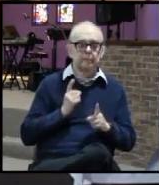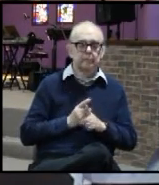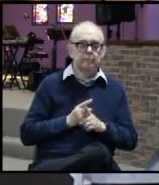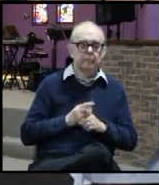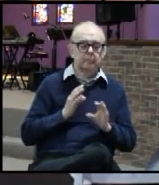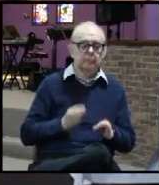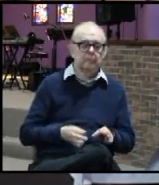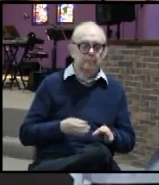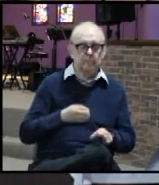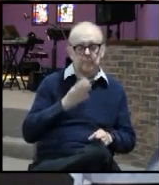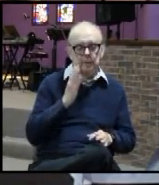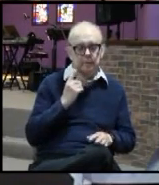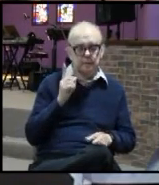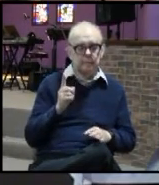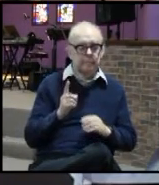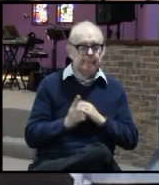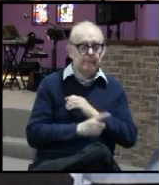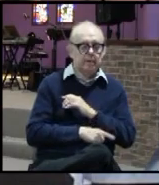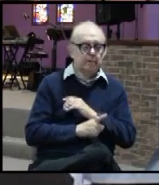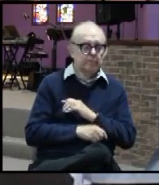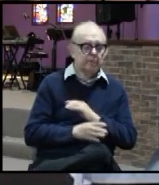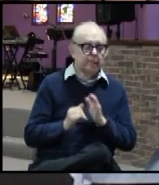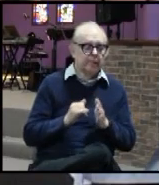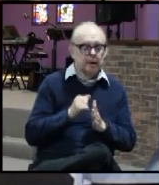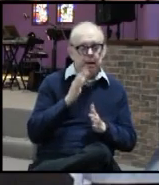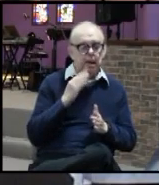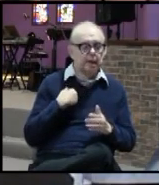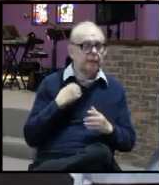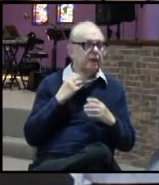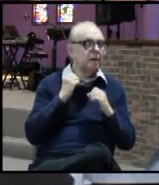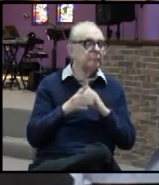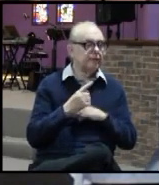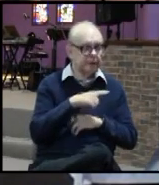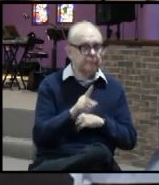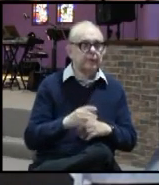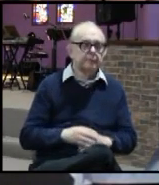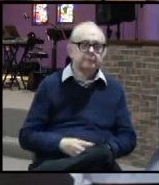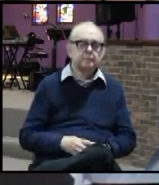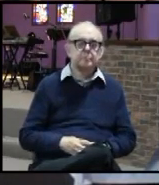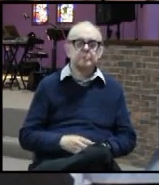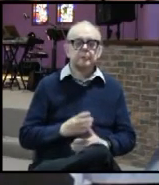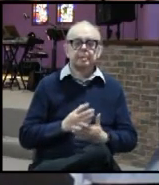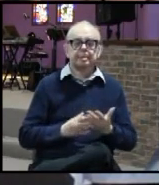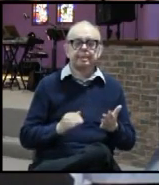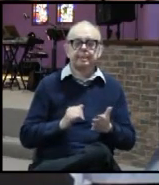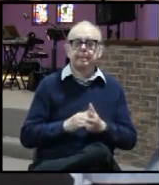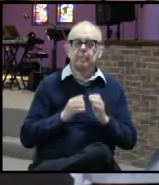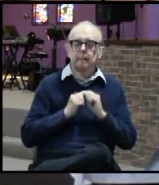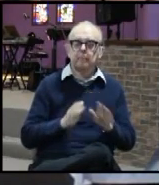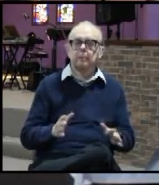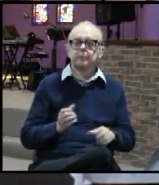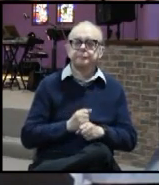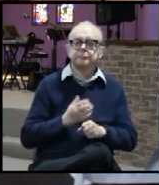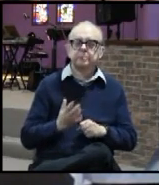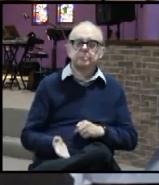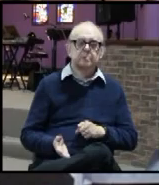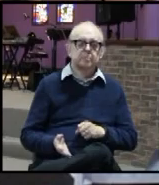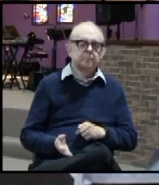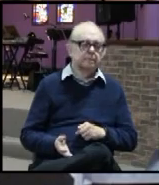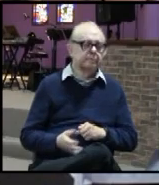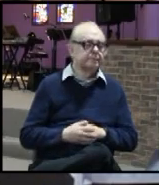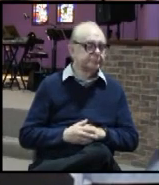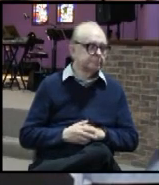the consequence of that is God's got a blessing for you. He's going to reward you for it. Part of that blessing you get here. The rest of it you're